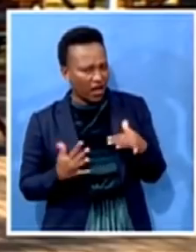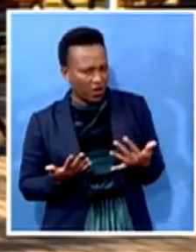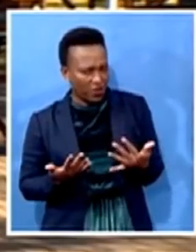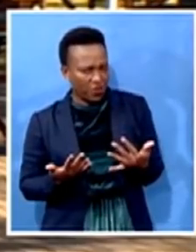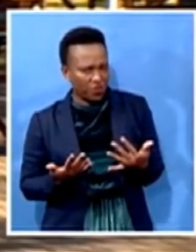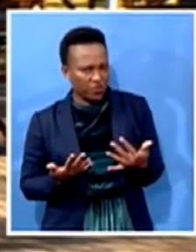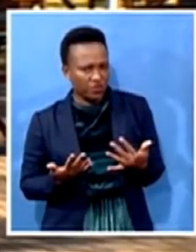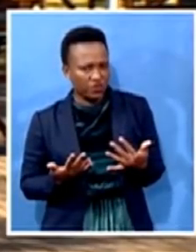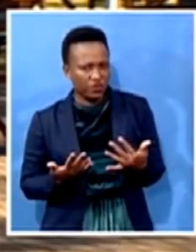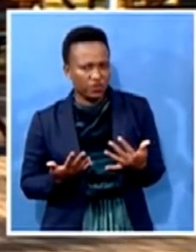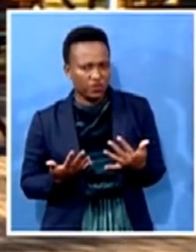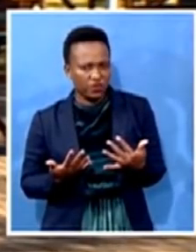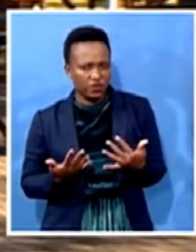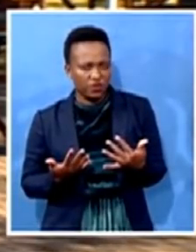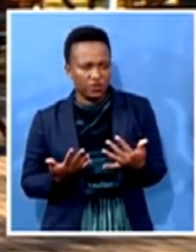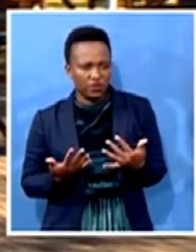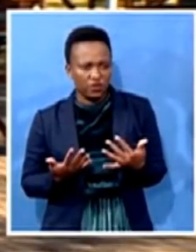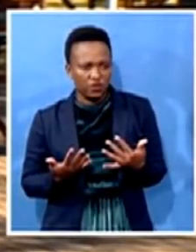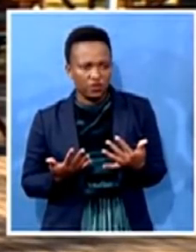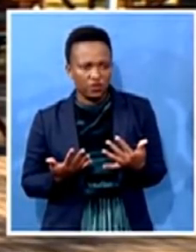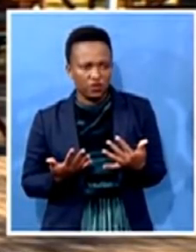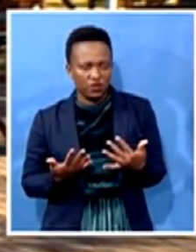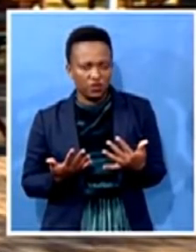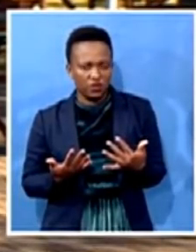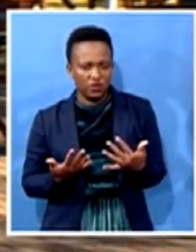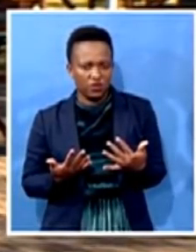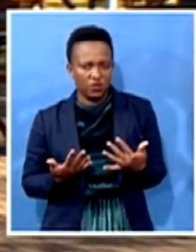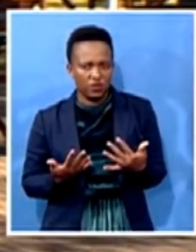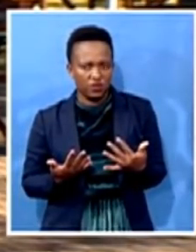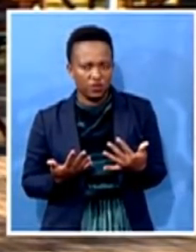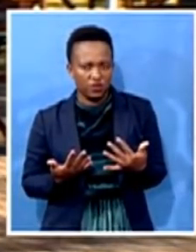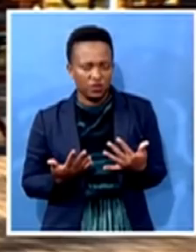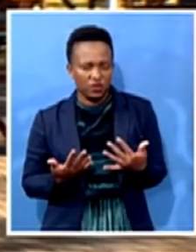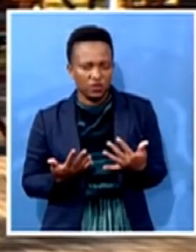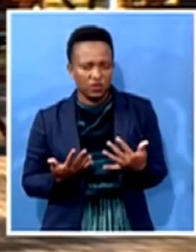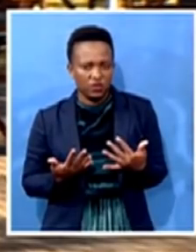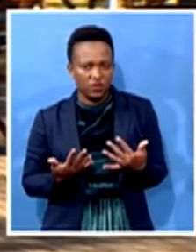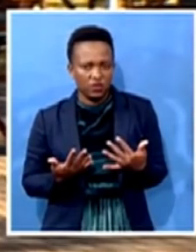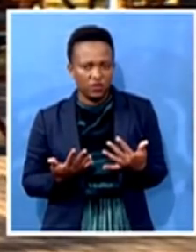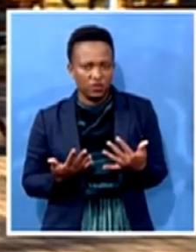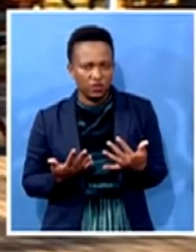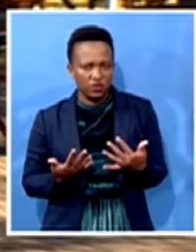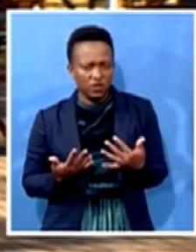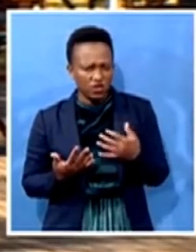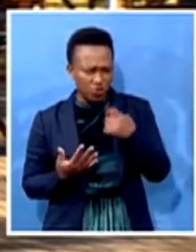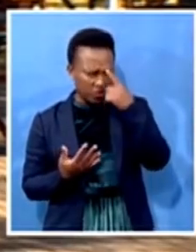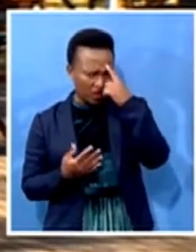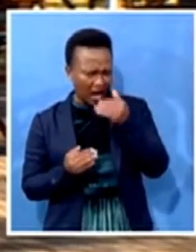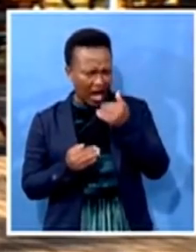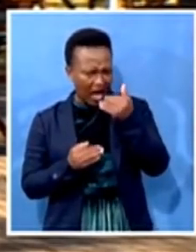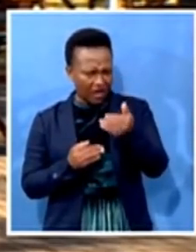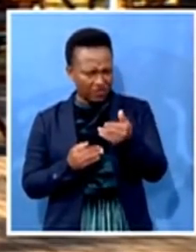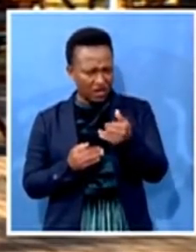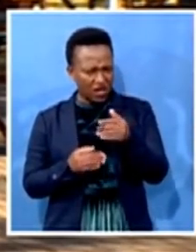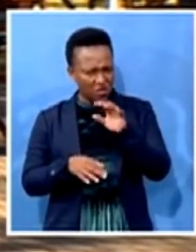what do you think that you're going to need, some sort of counseling after this? Yeah, counseling. I think the whole of my